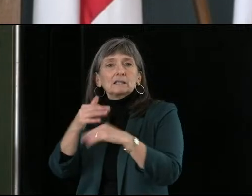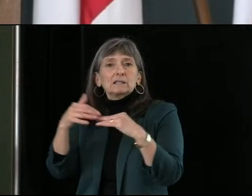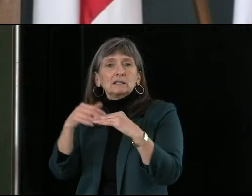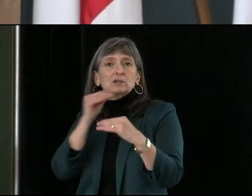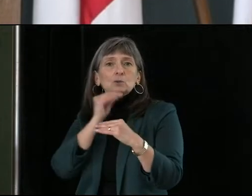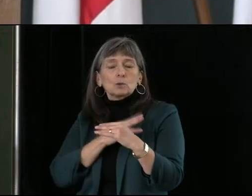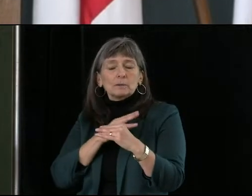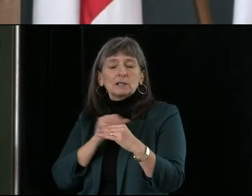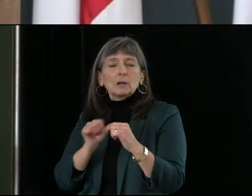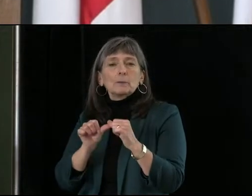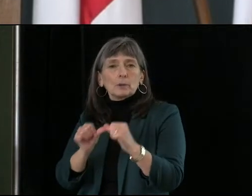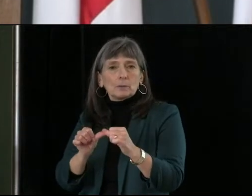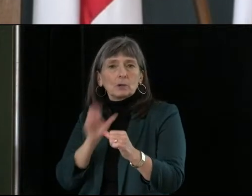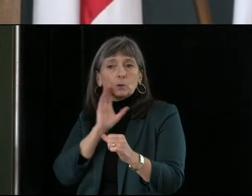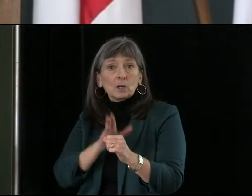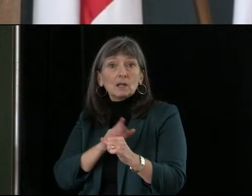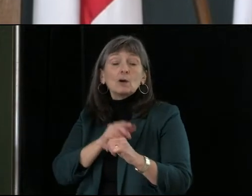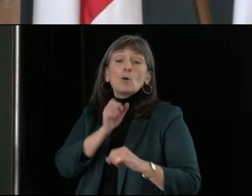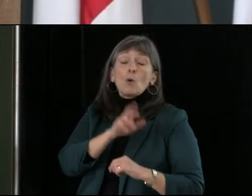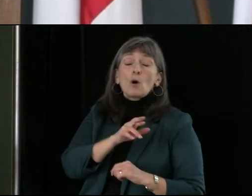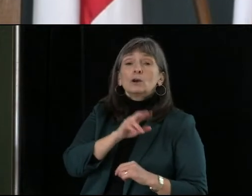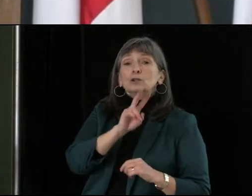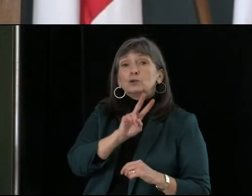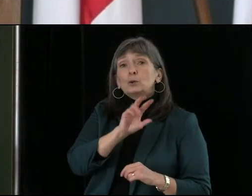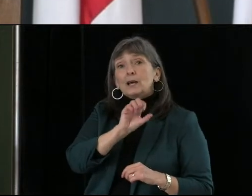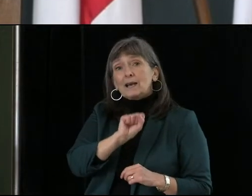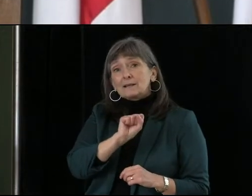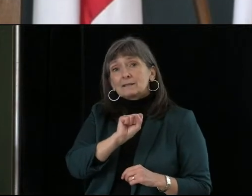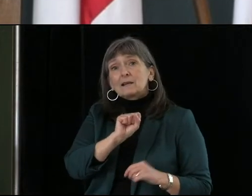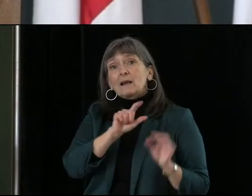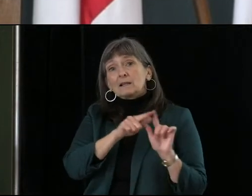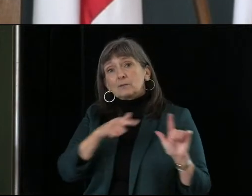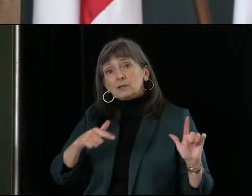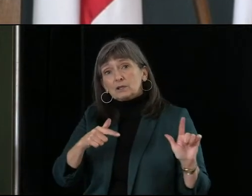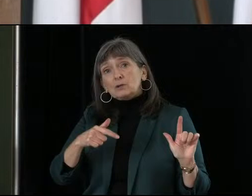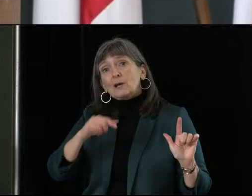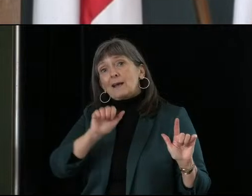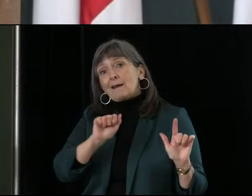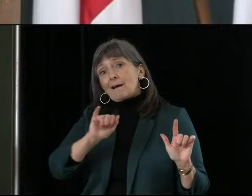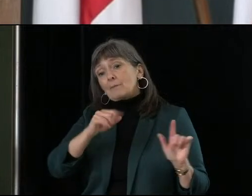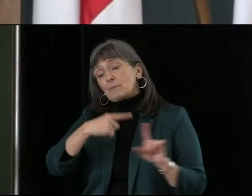women, girls, and the 2S LGBTQIA+ people.